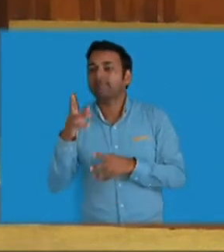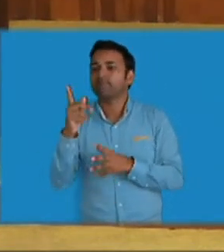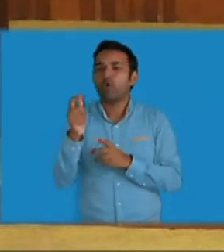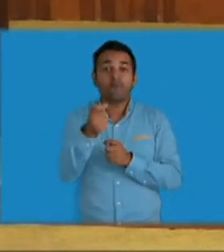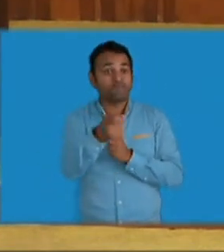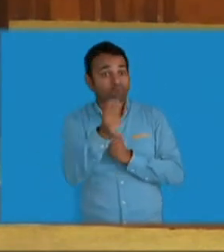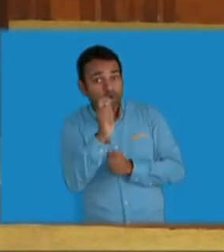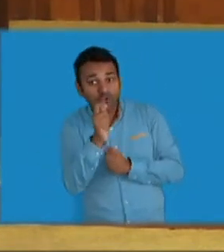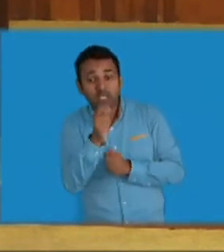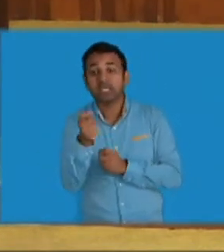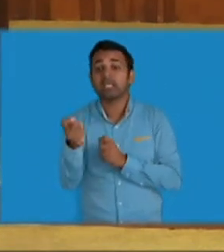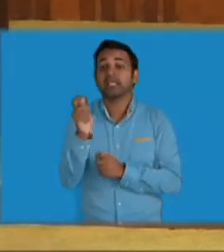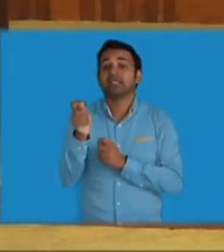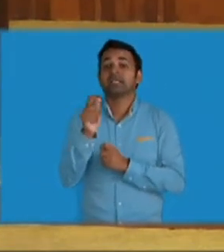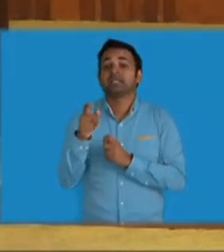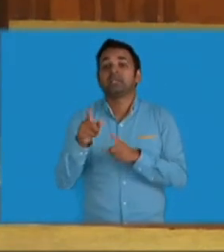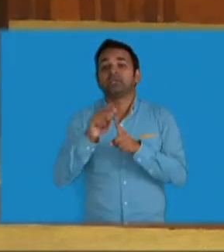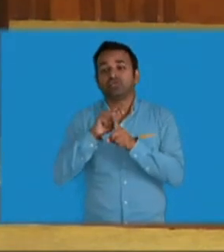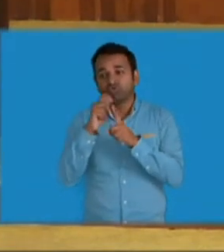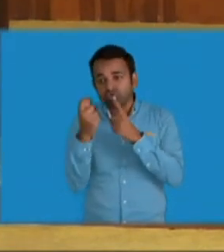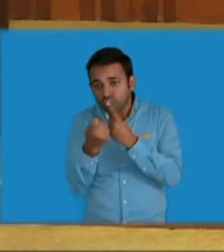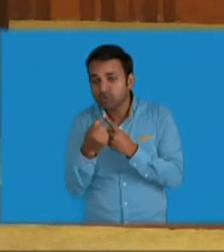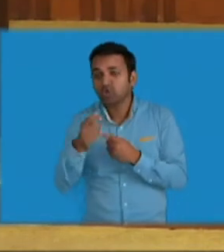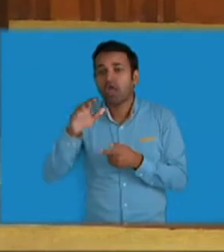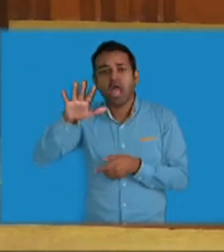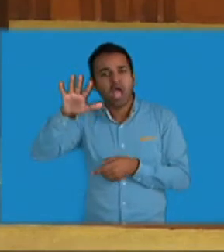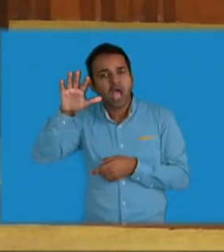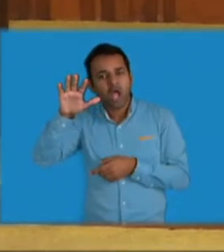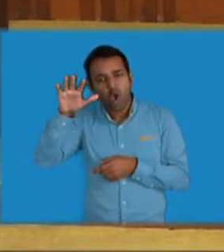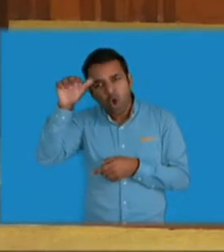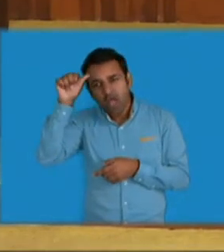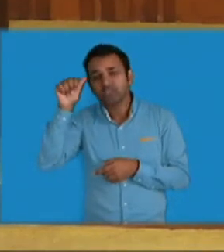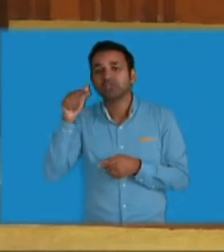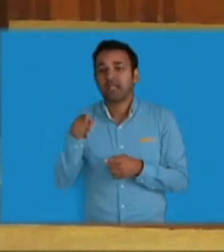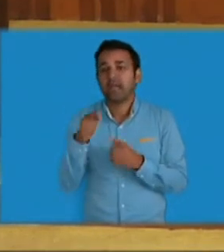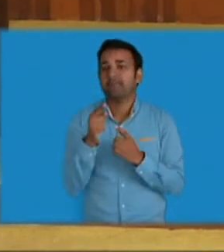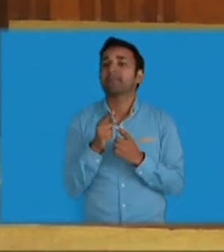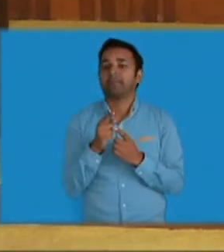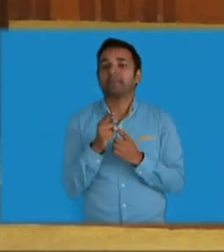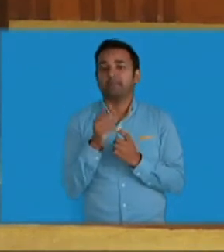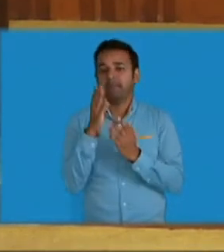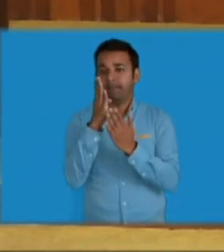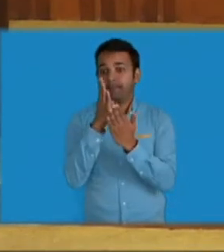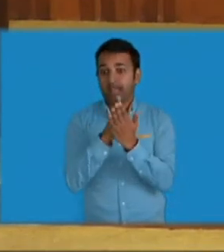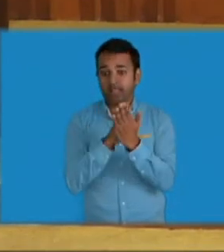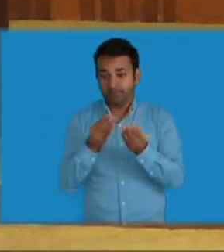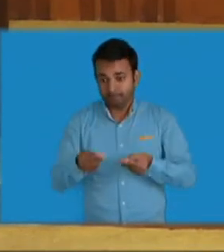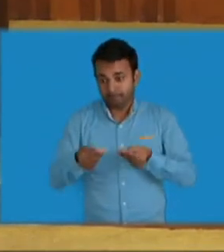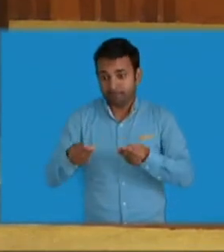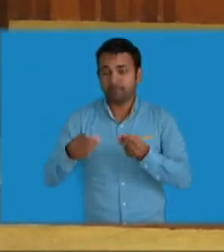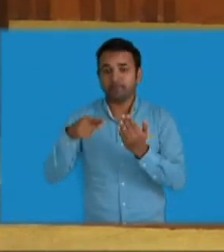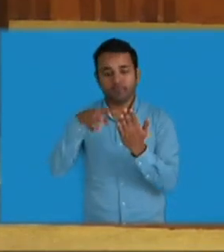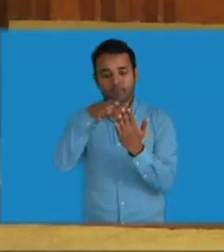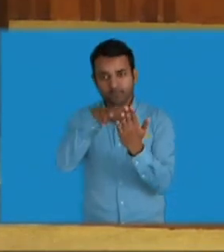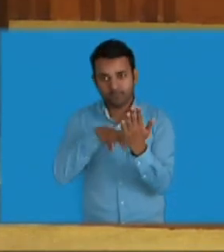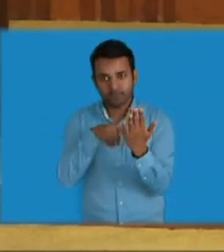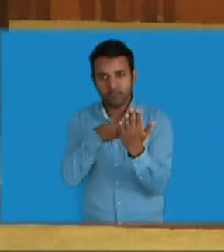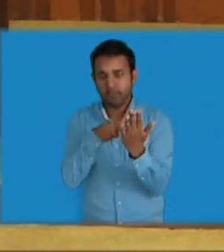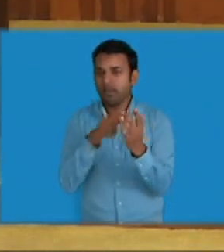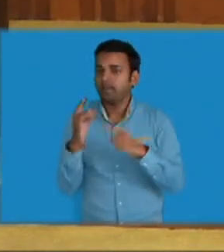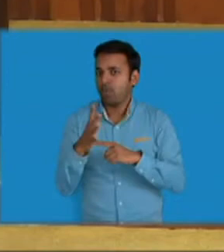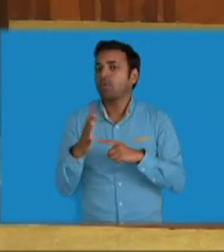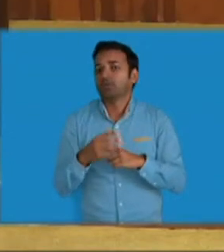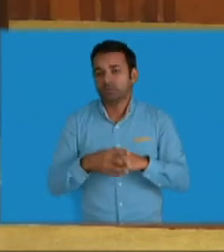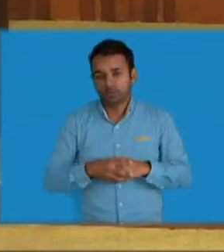cultural expression bill to be tabled, the same plea, Madam Speaker, is extended to the Honourable Minister